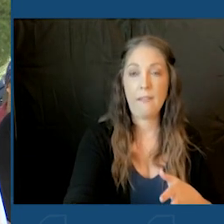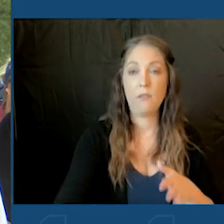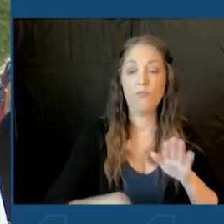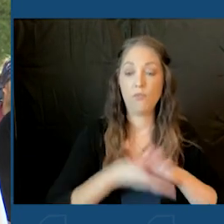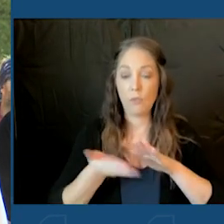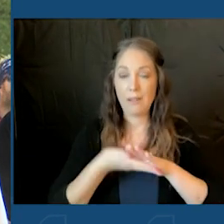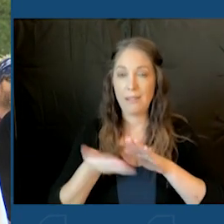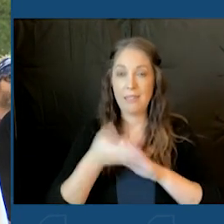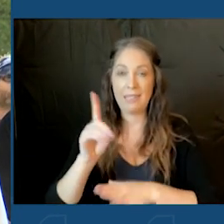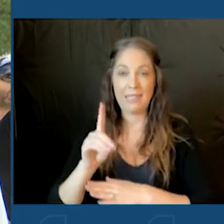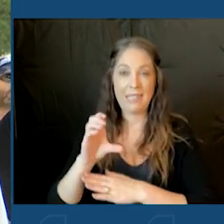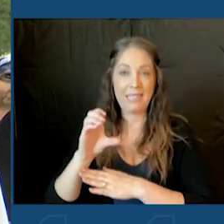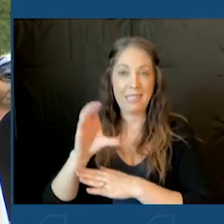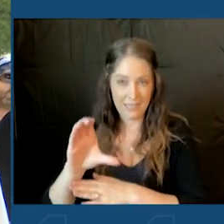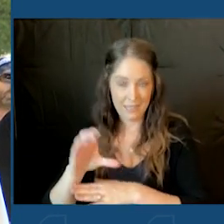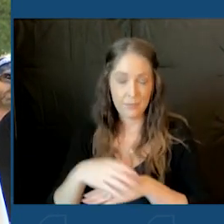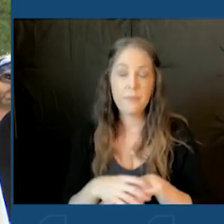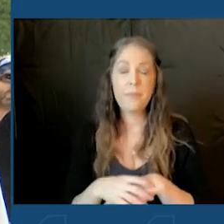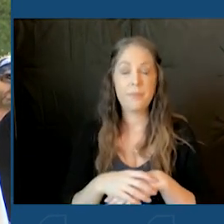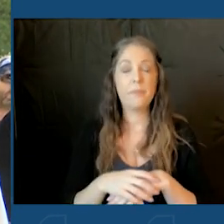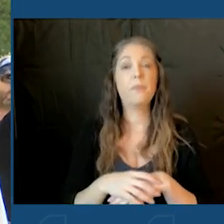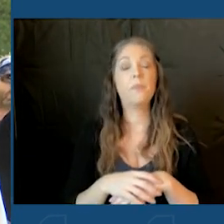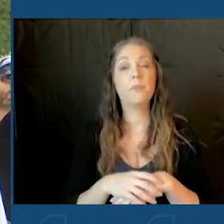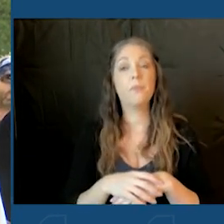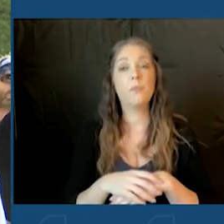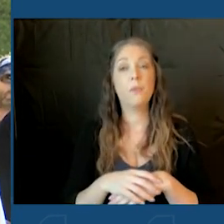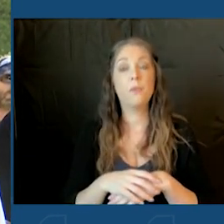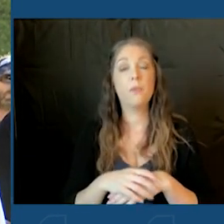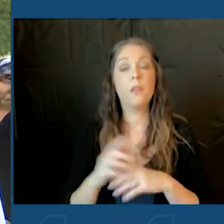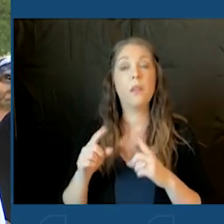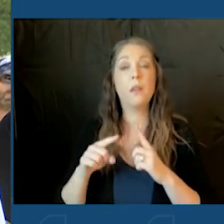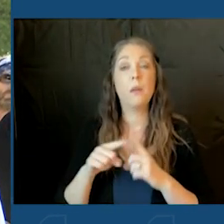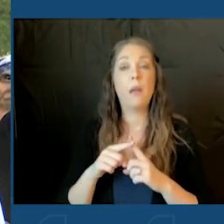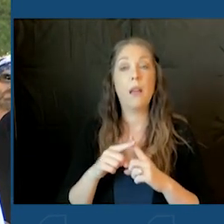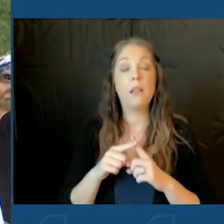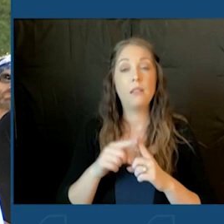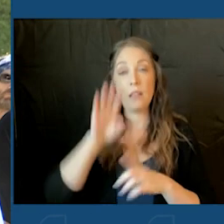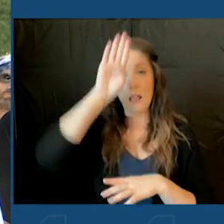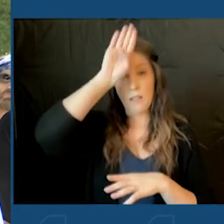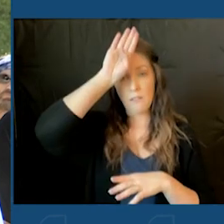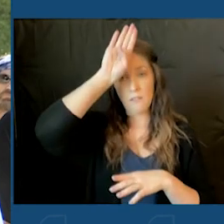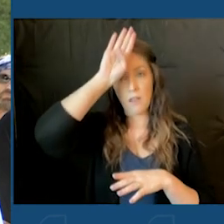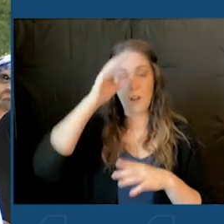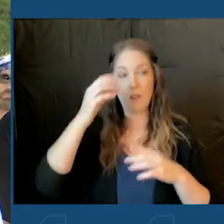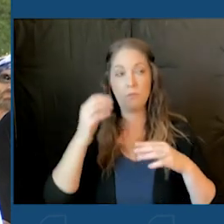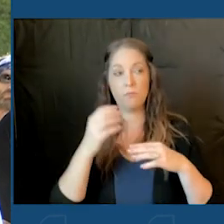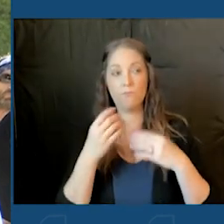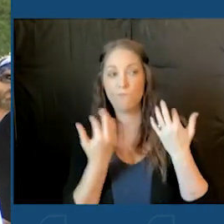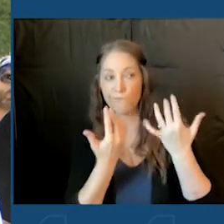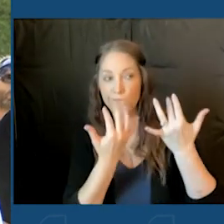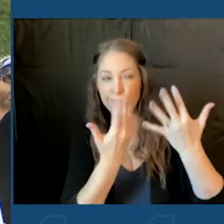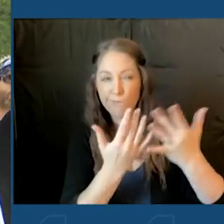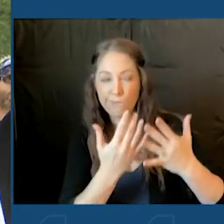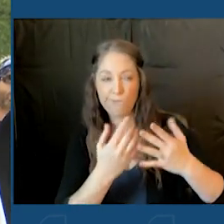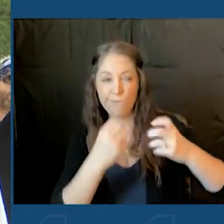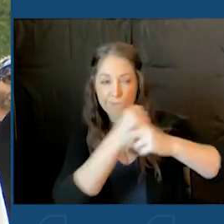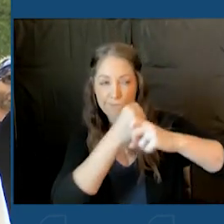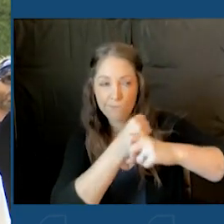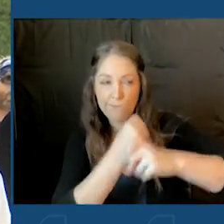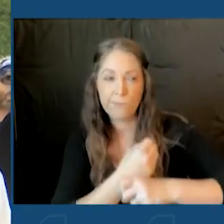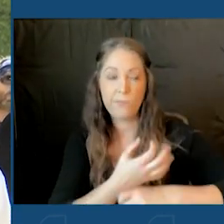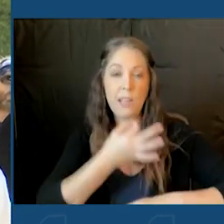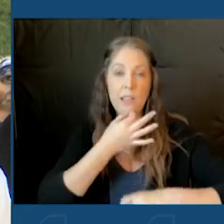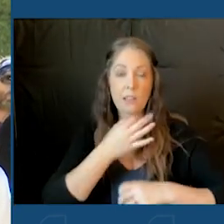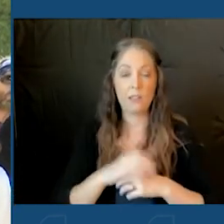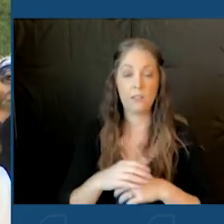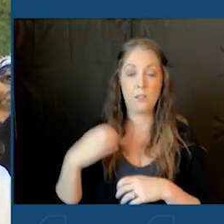but also bringing to bear the great firefighting experts of his agency. So it's my honor to introduce Commissioner